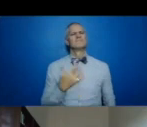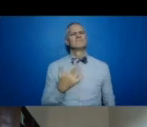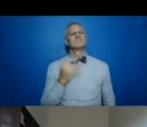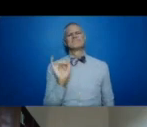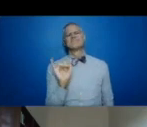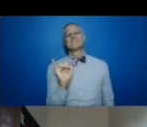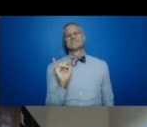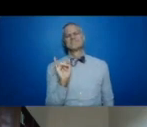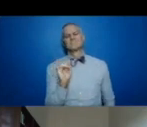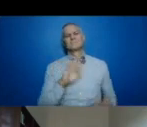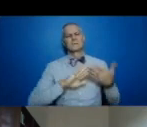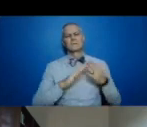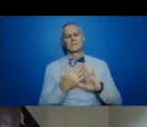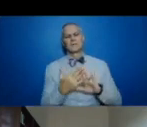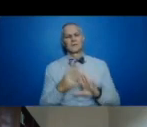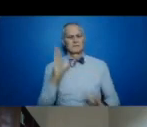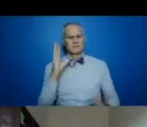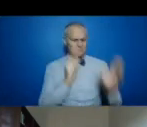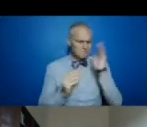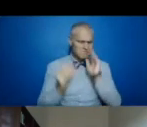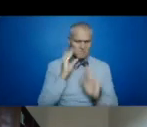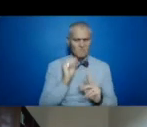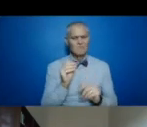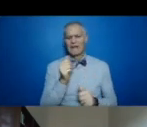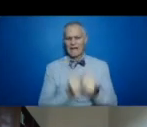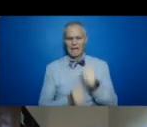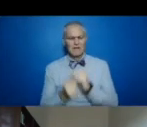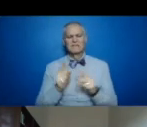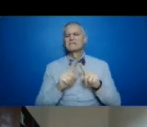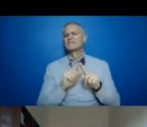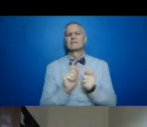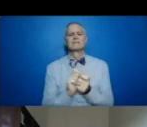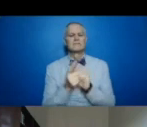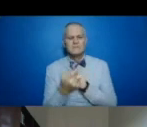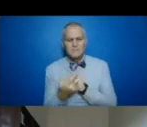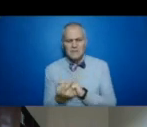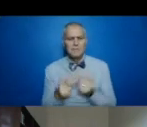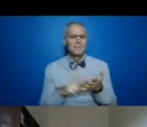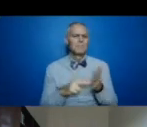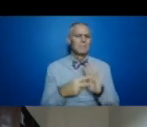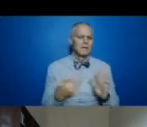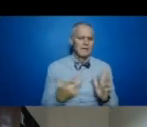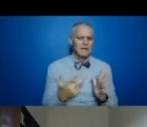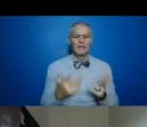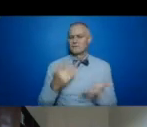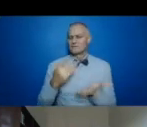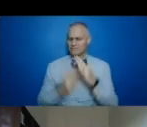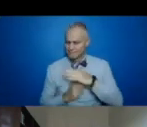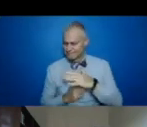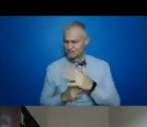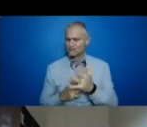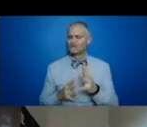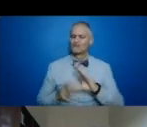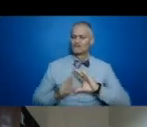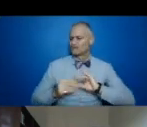how the community is being experienced. So everybody has their own interpretation and meaning making. And then we stop and we share stories about